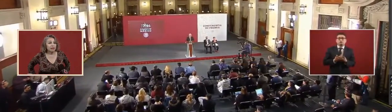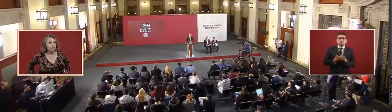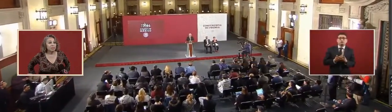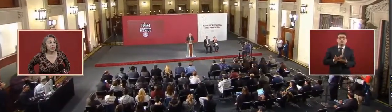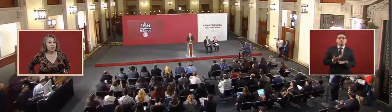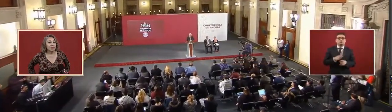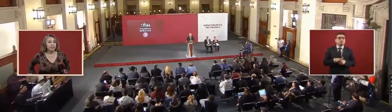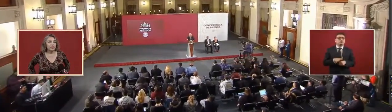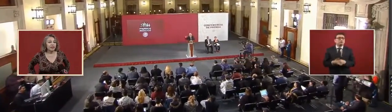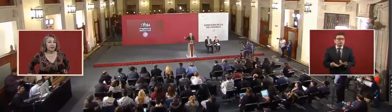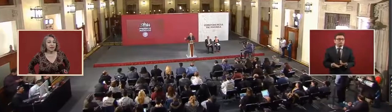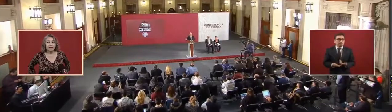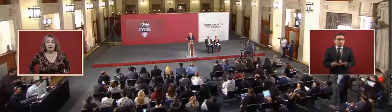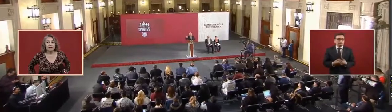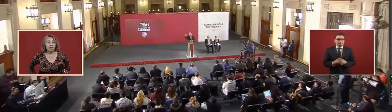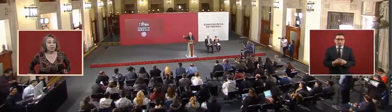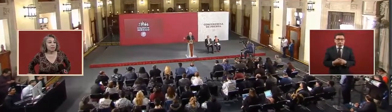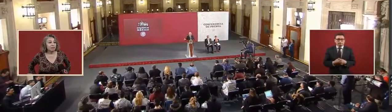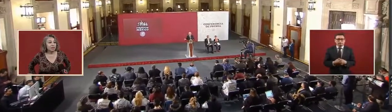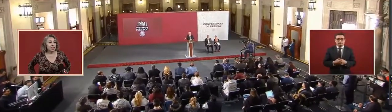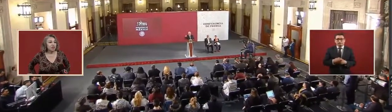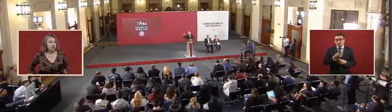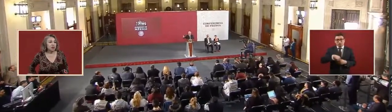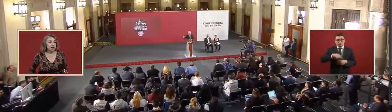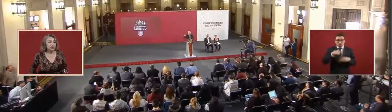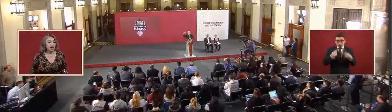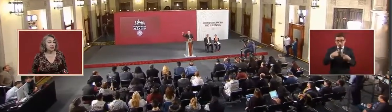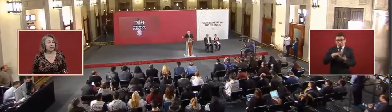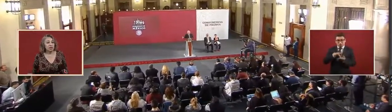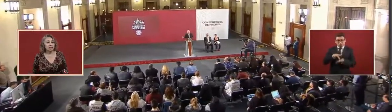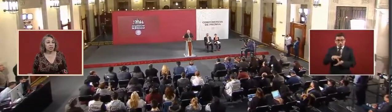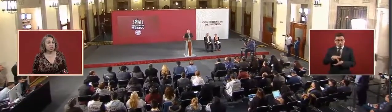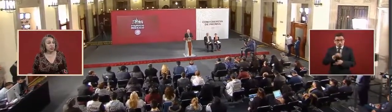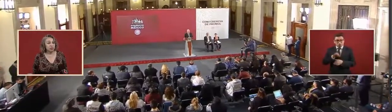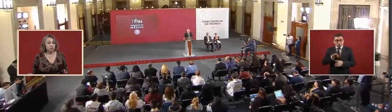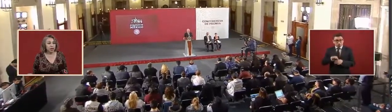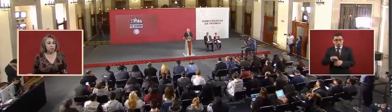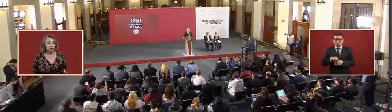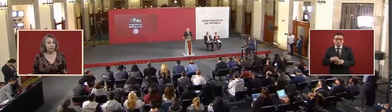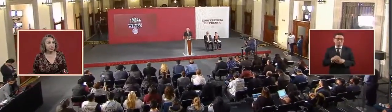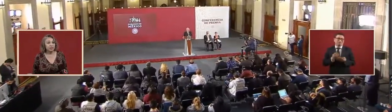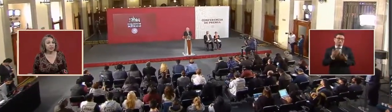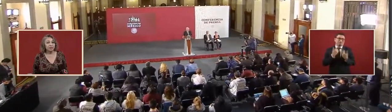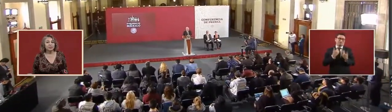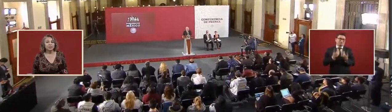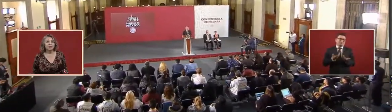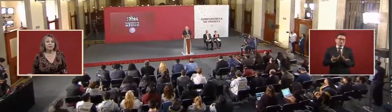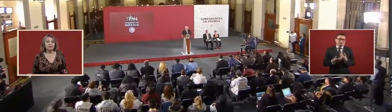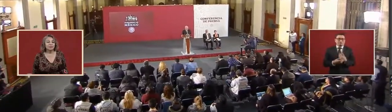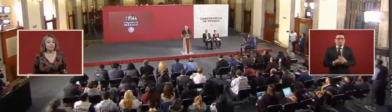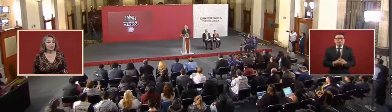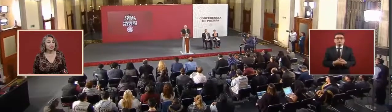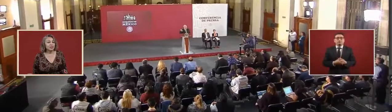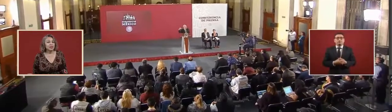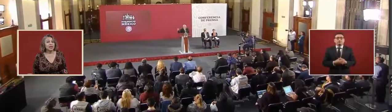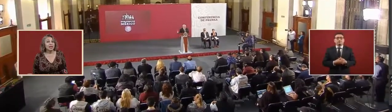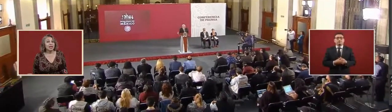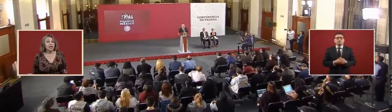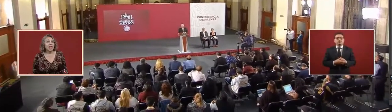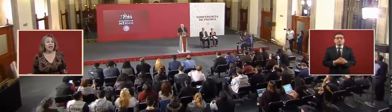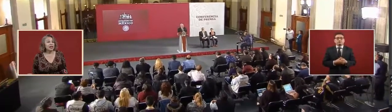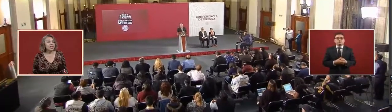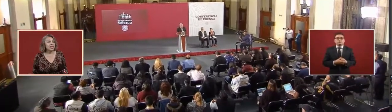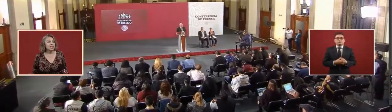waiting que van a contar that con you're el going apoyo to count de la gente, on the support of the people. Y que ya no